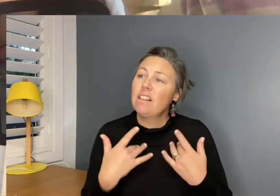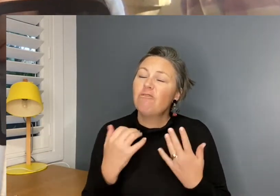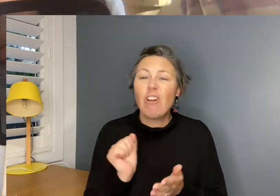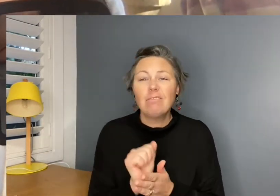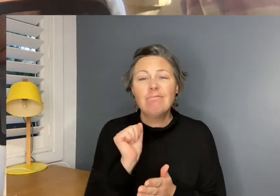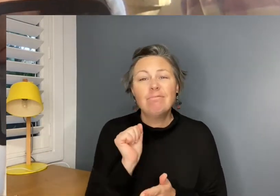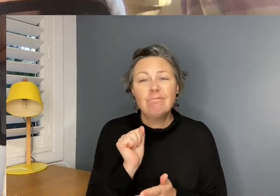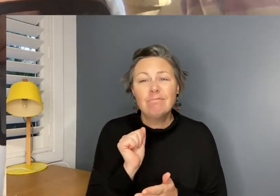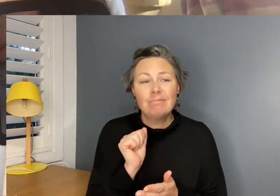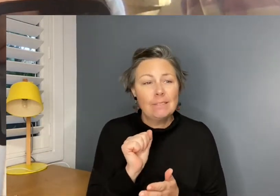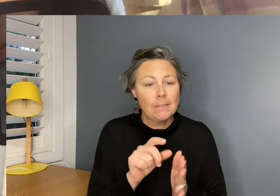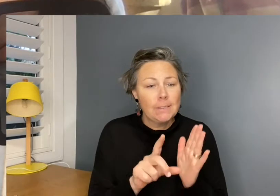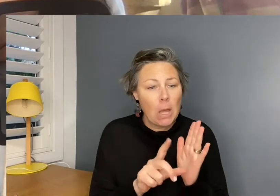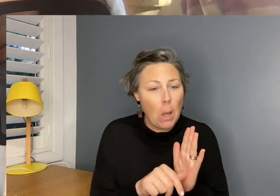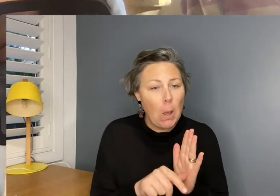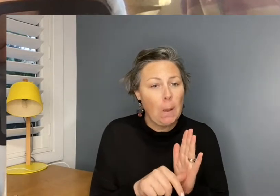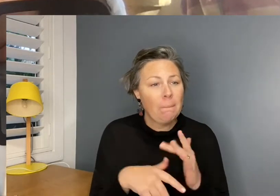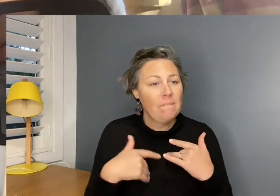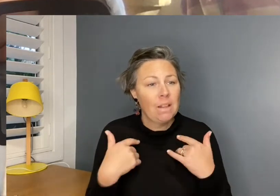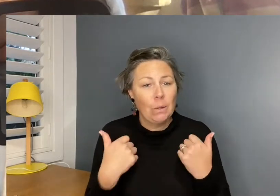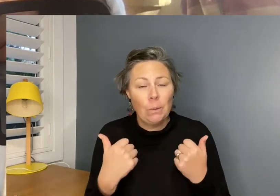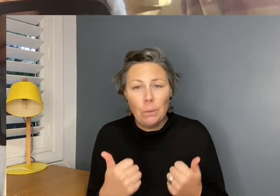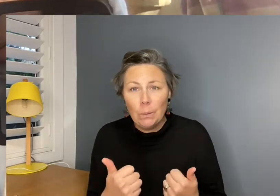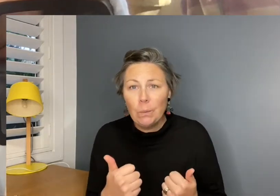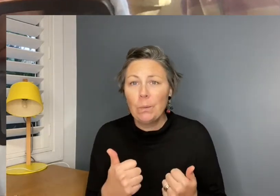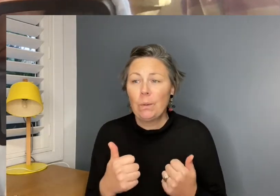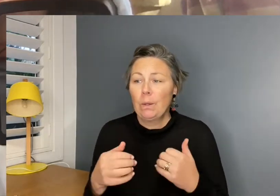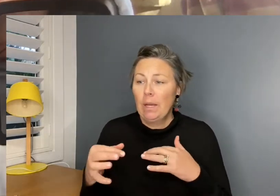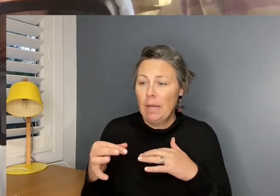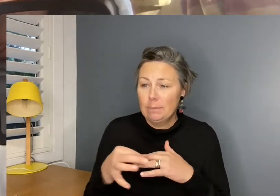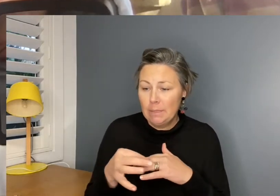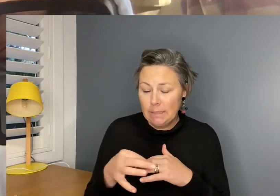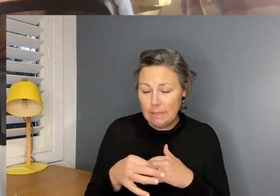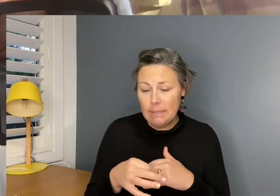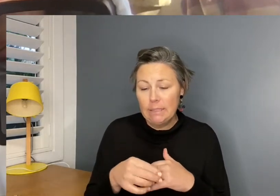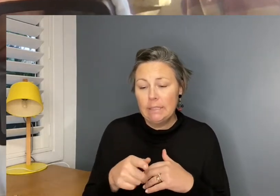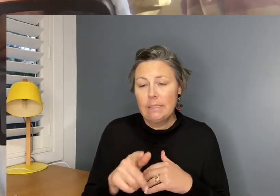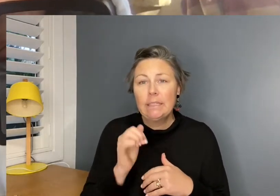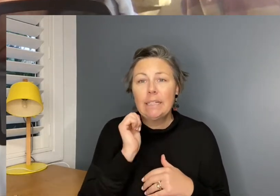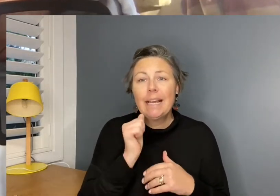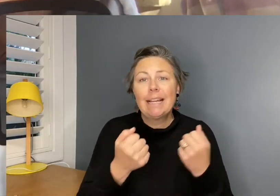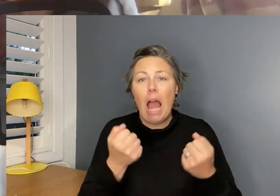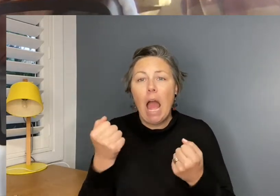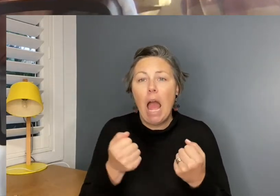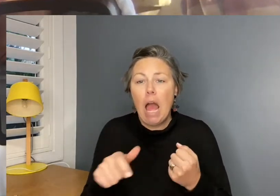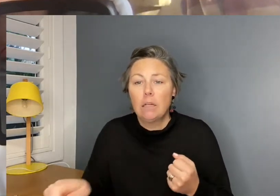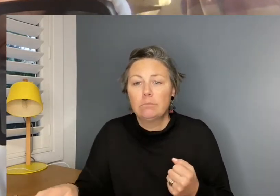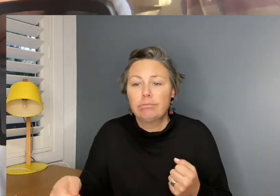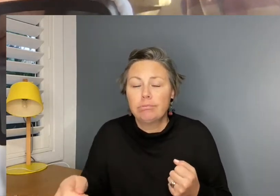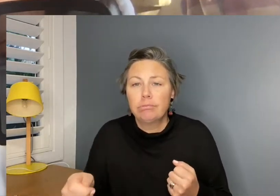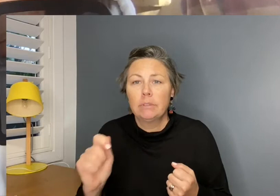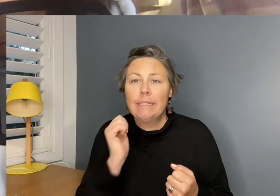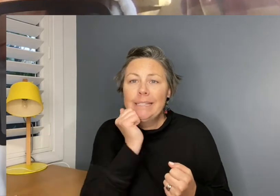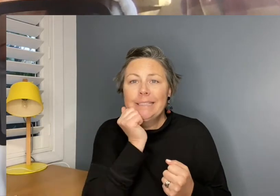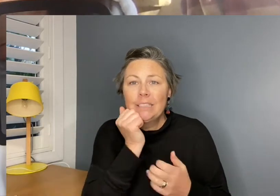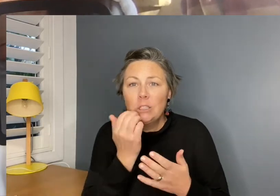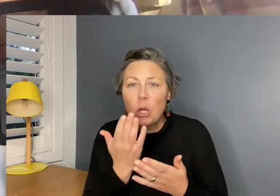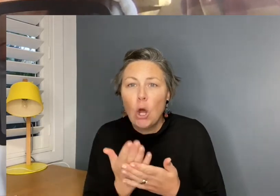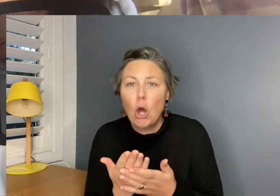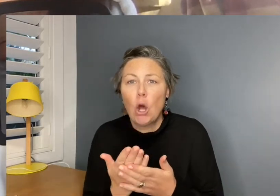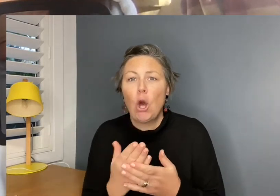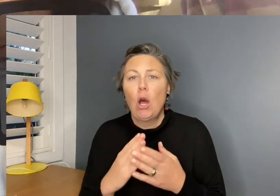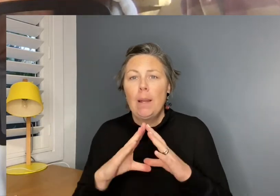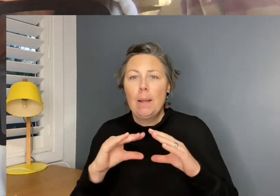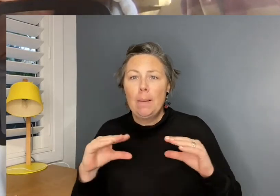really beautiful, clear, sunny morning. And being so early in the morning and it was on a Sunday as well, there was no traffic on the